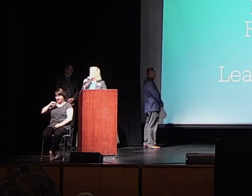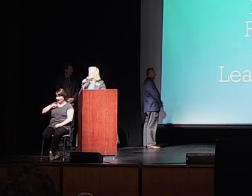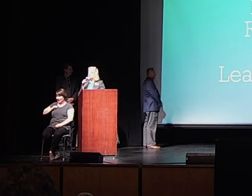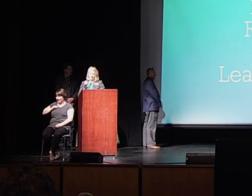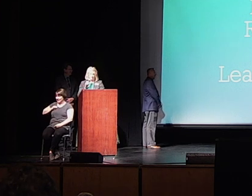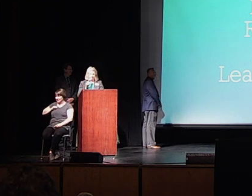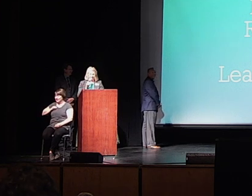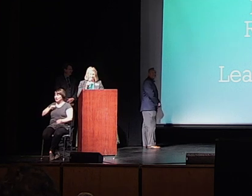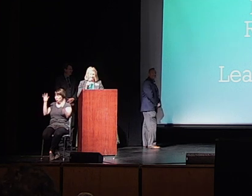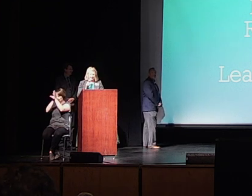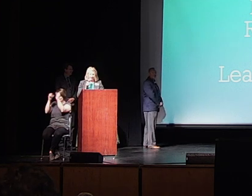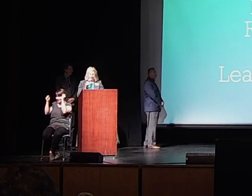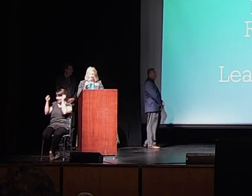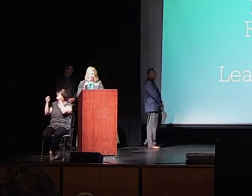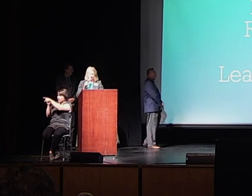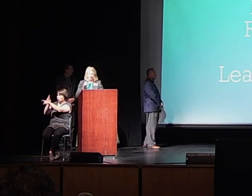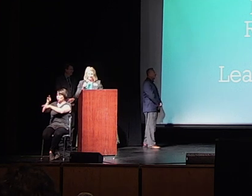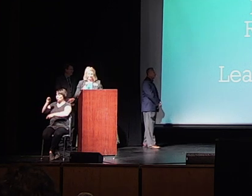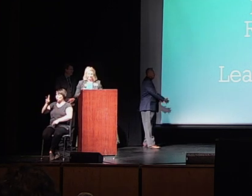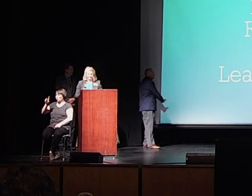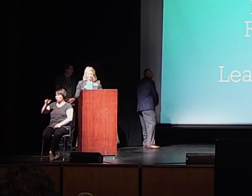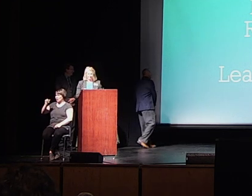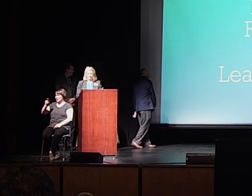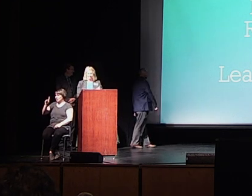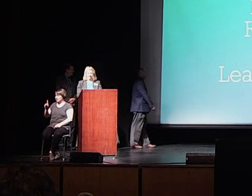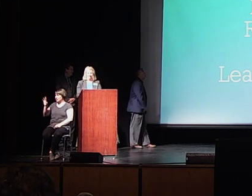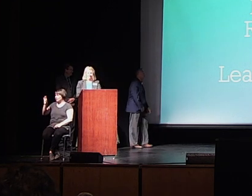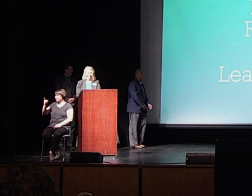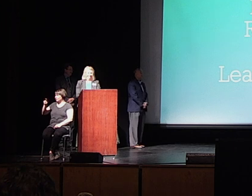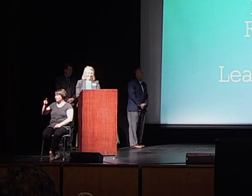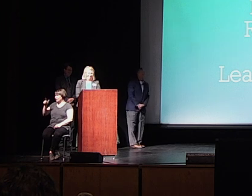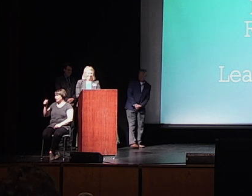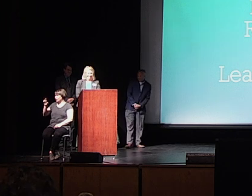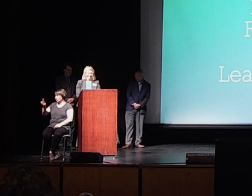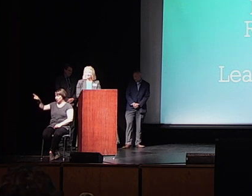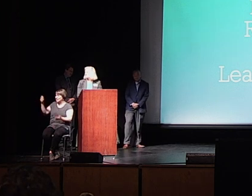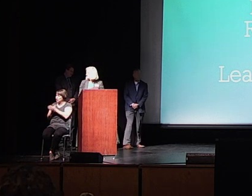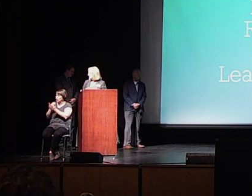Dr. Roland Finger, to present our next award.